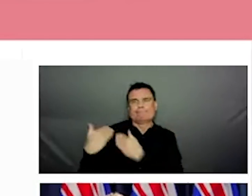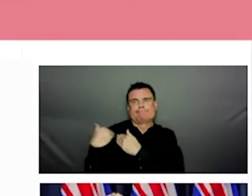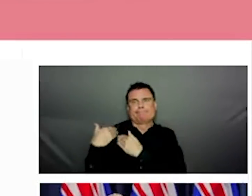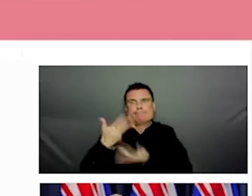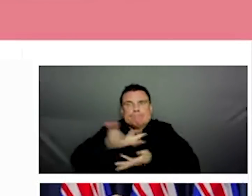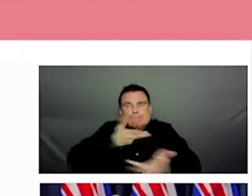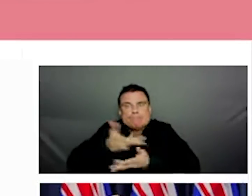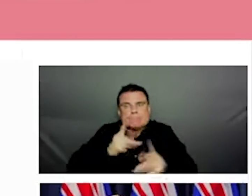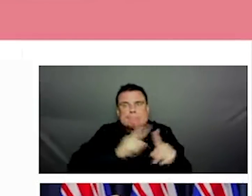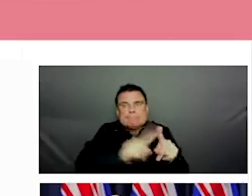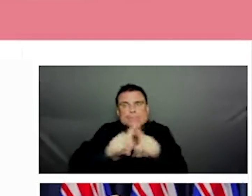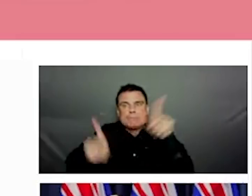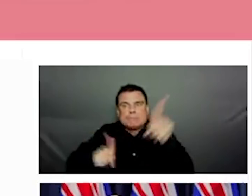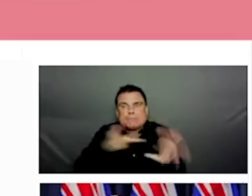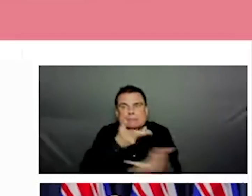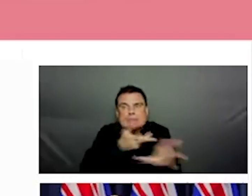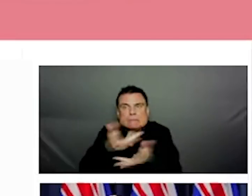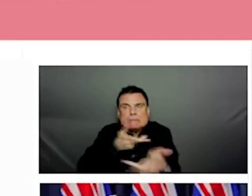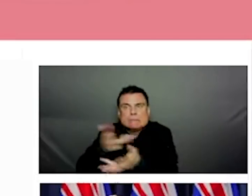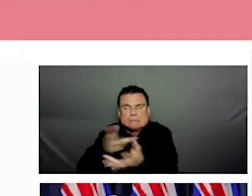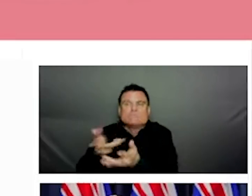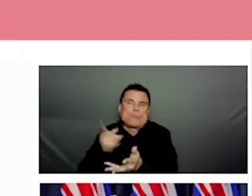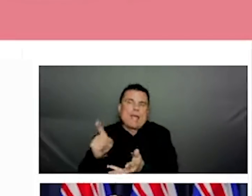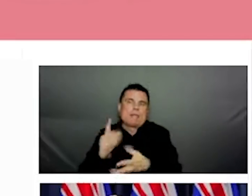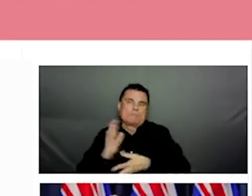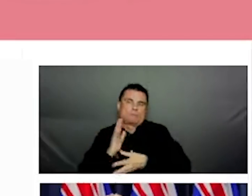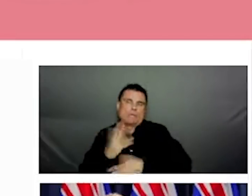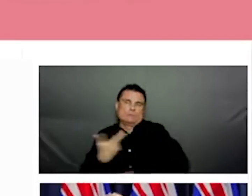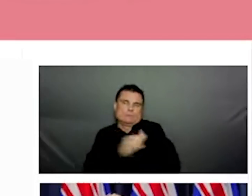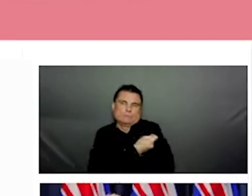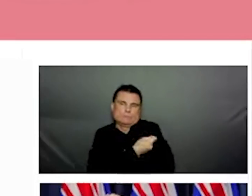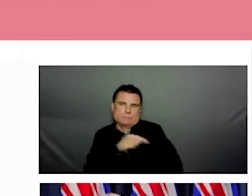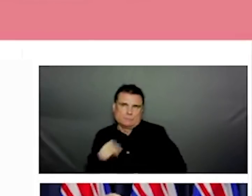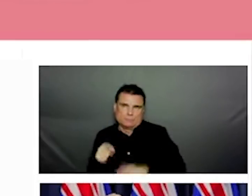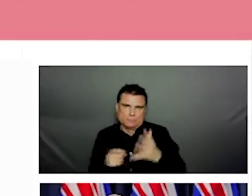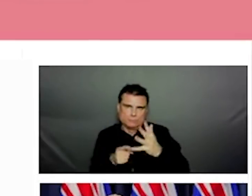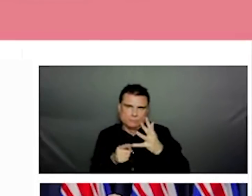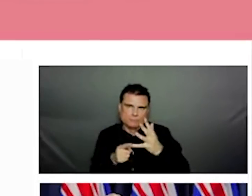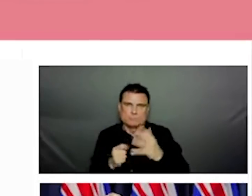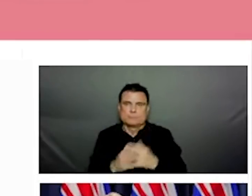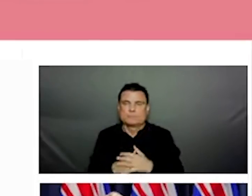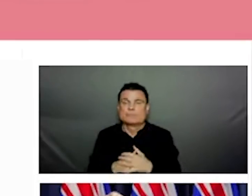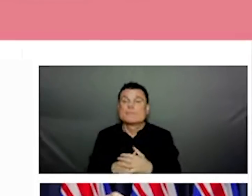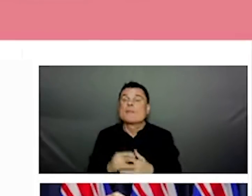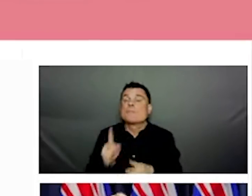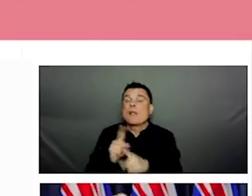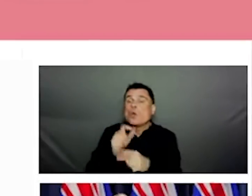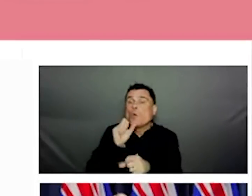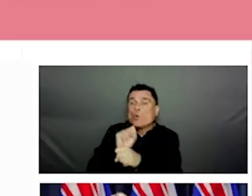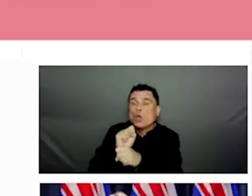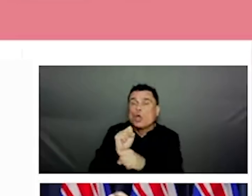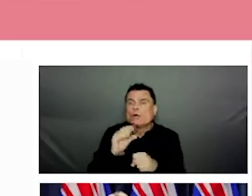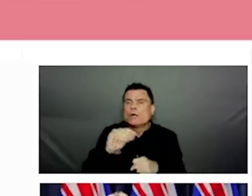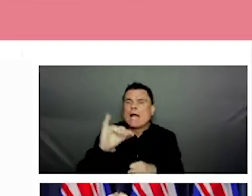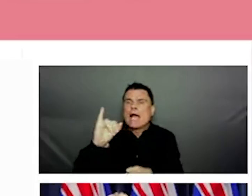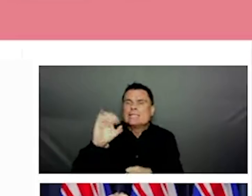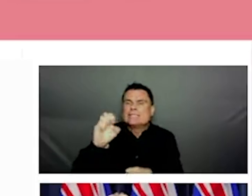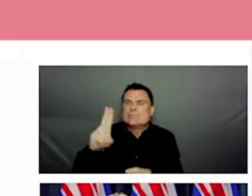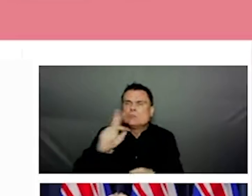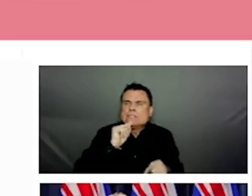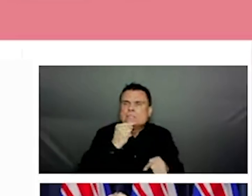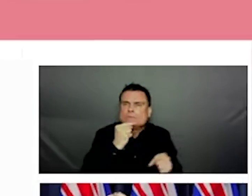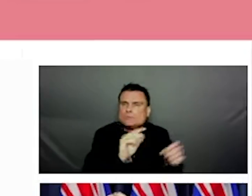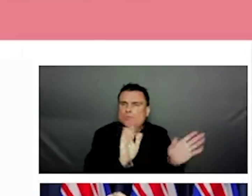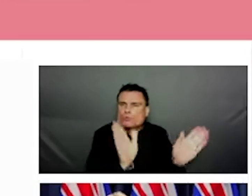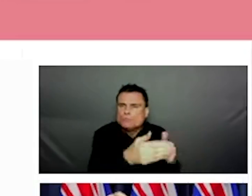system available for everybody else. And that includes ICU, emergency departments, paramedics who do transports